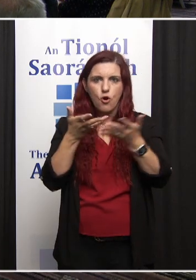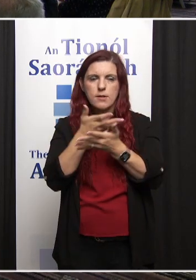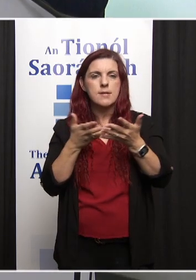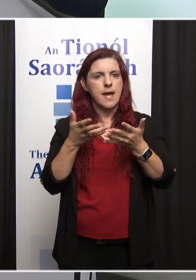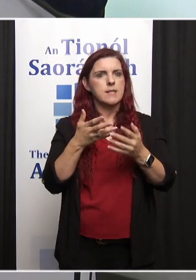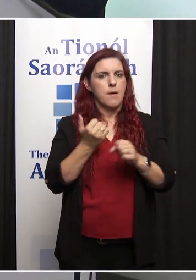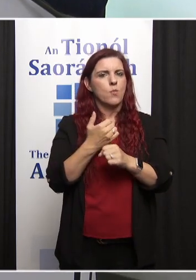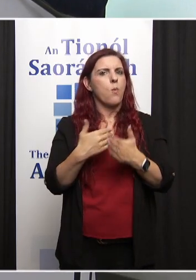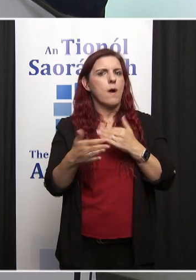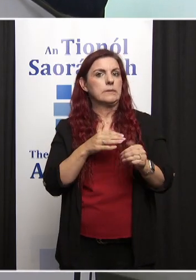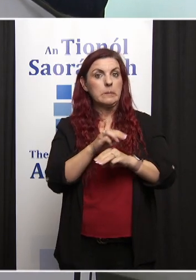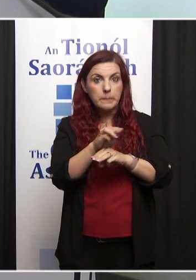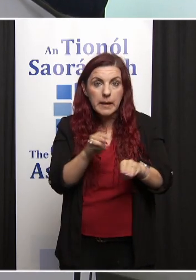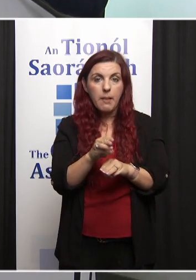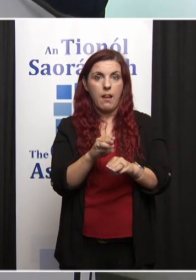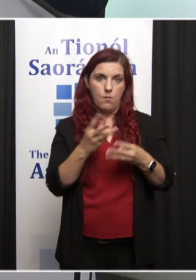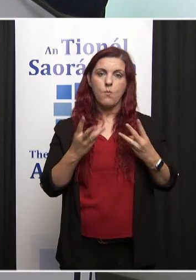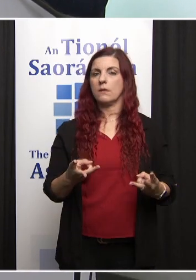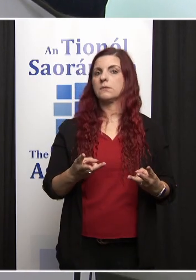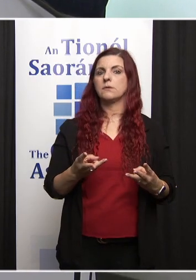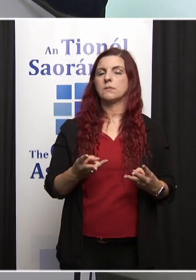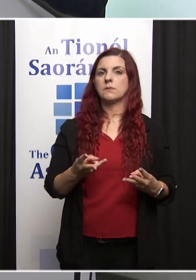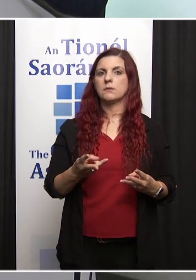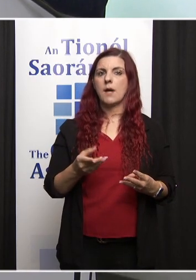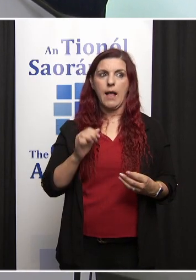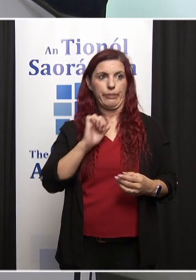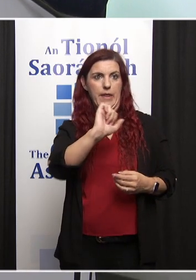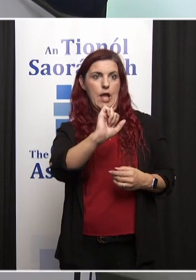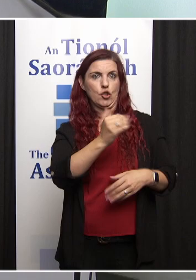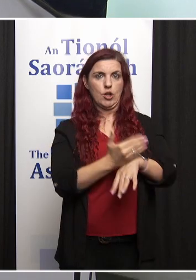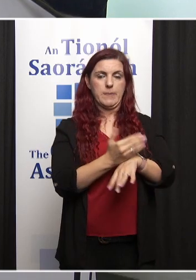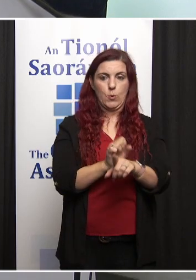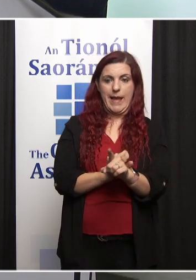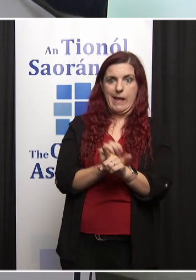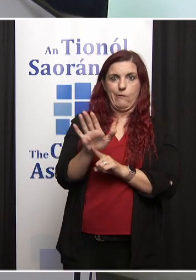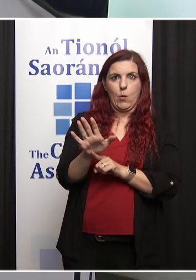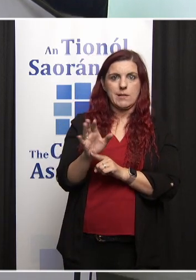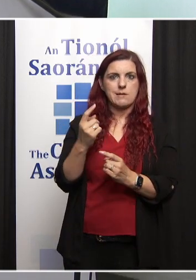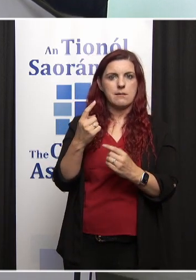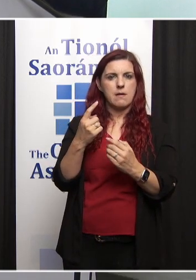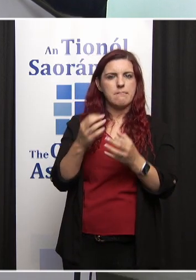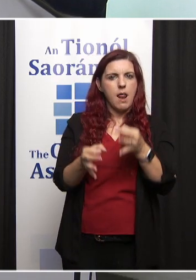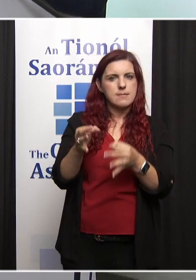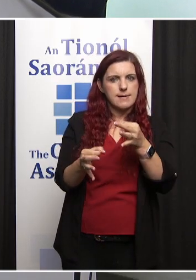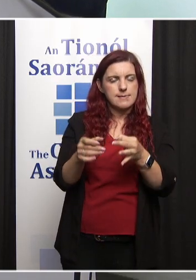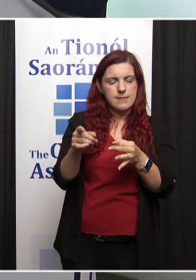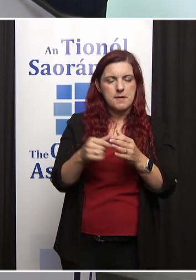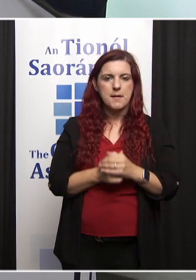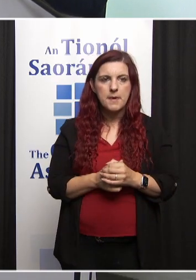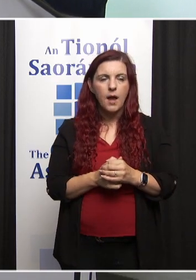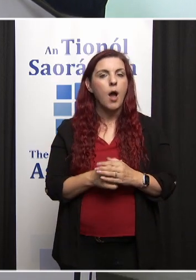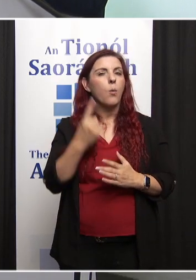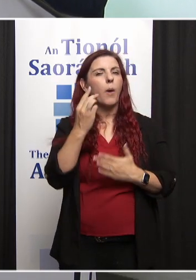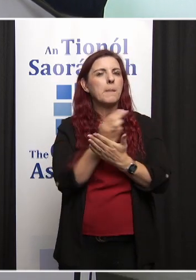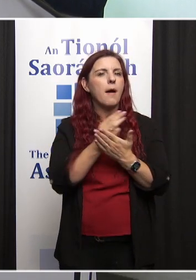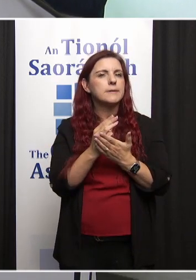citizens in the state shaping politics, and that's what we're doing. A part of it then is a journey